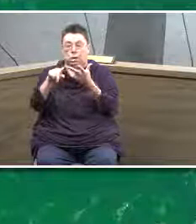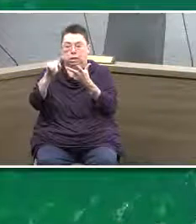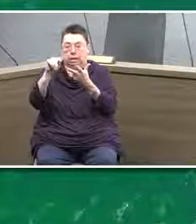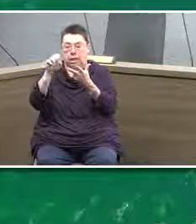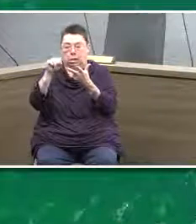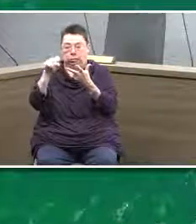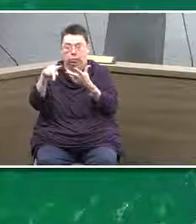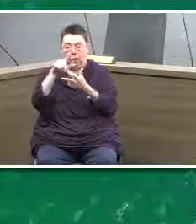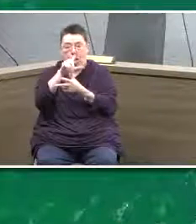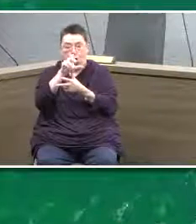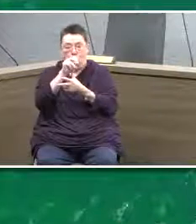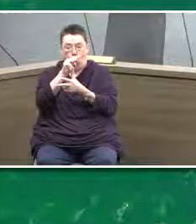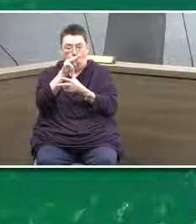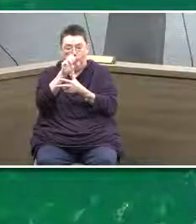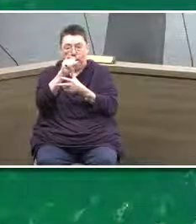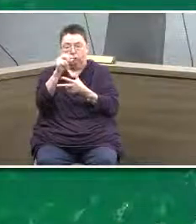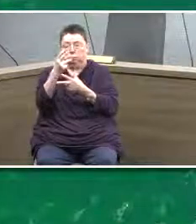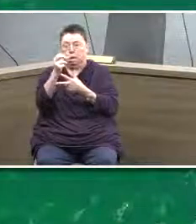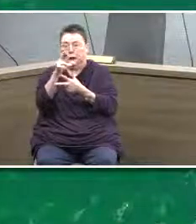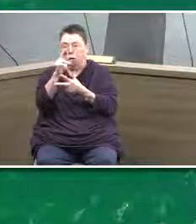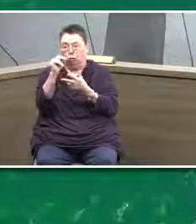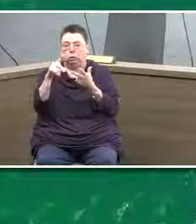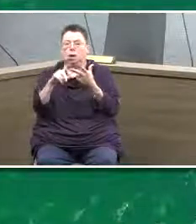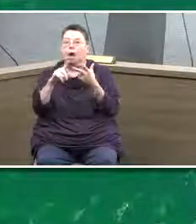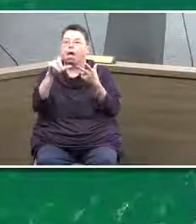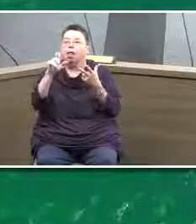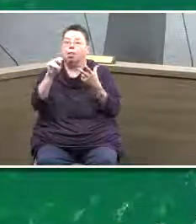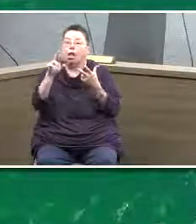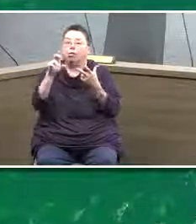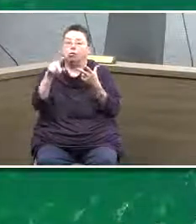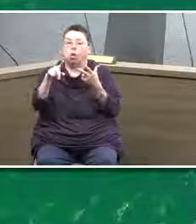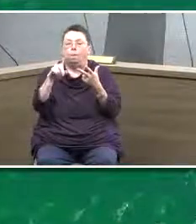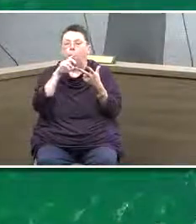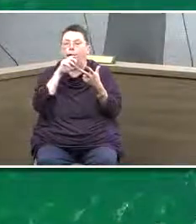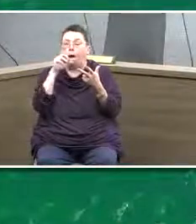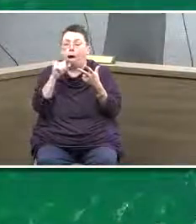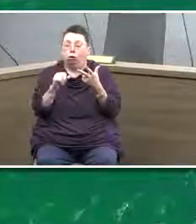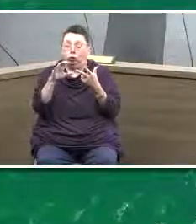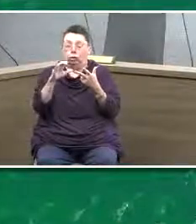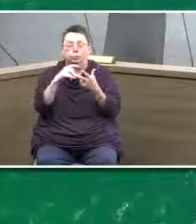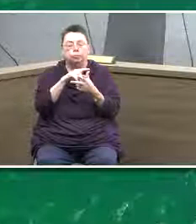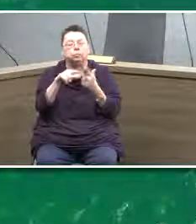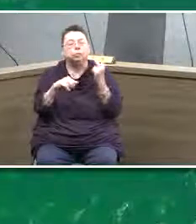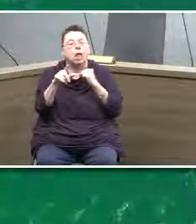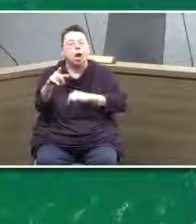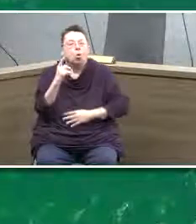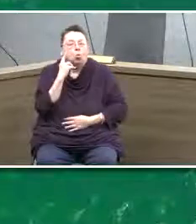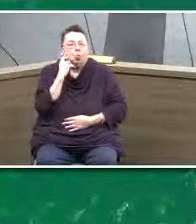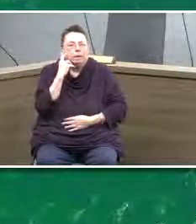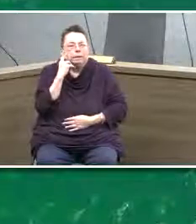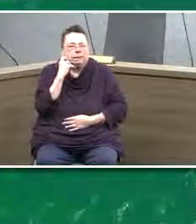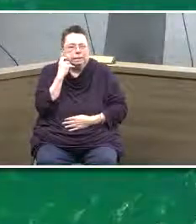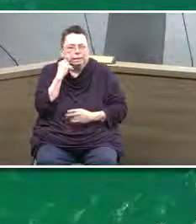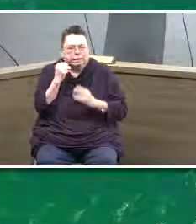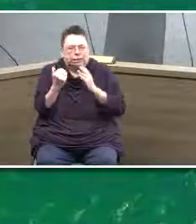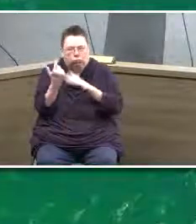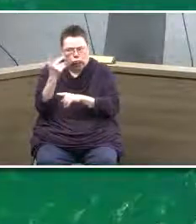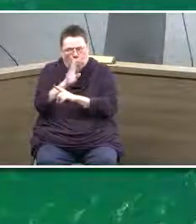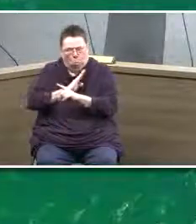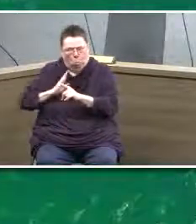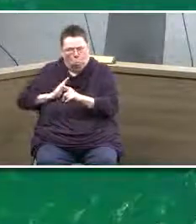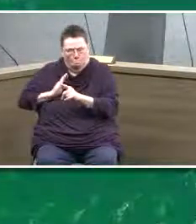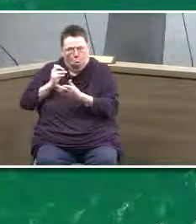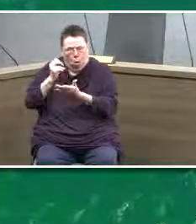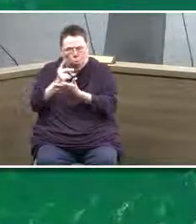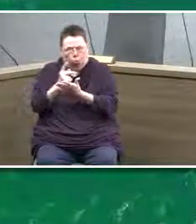Courts, Harrison Courts, and Lathrop Elderly. The most recent version of the board-approved tenant